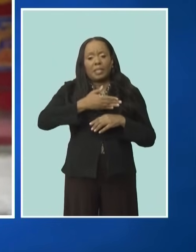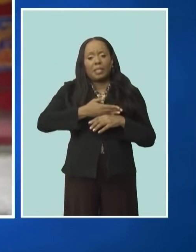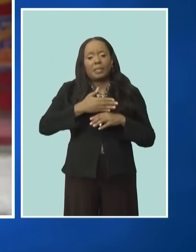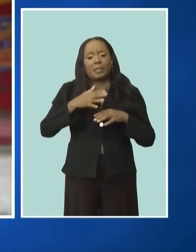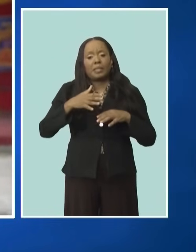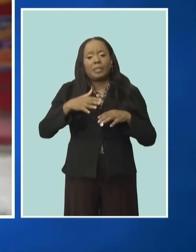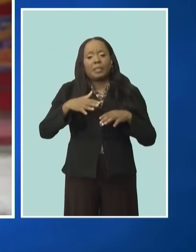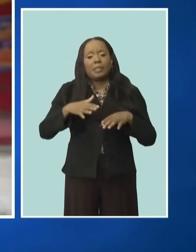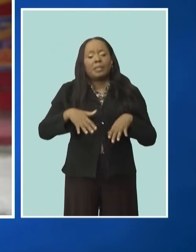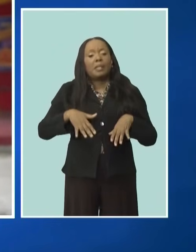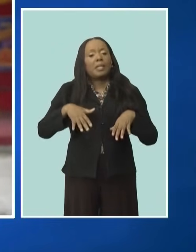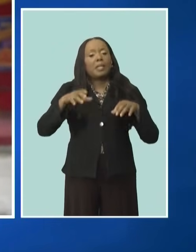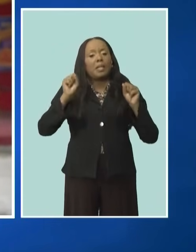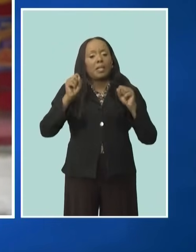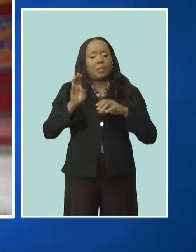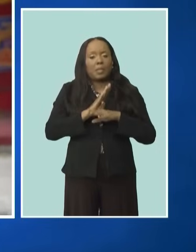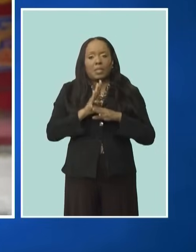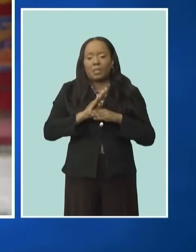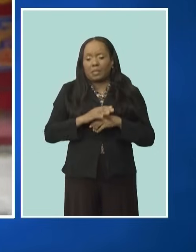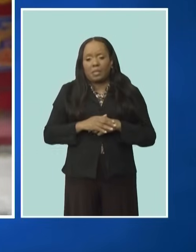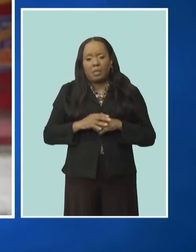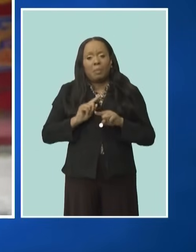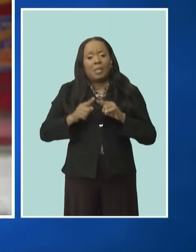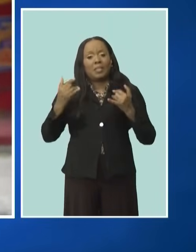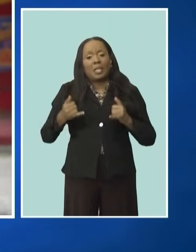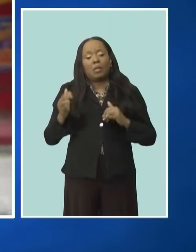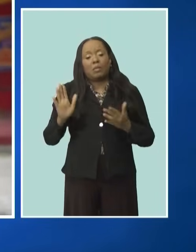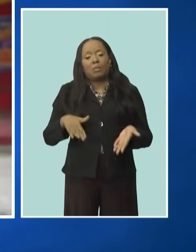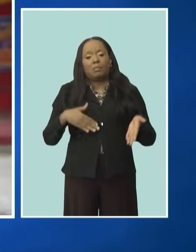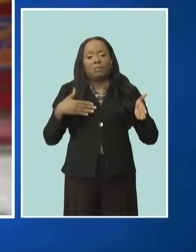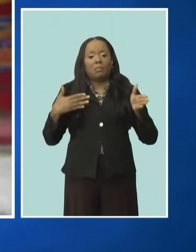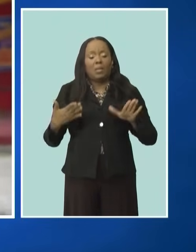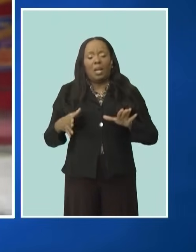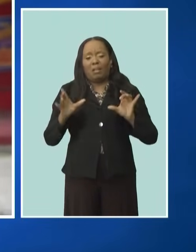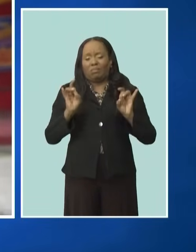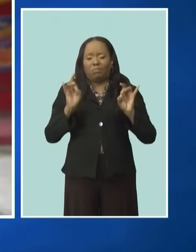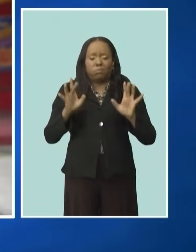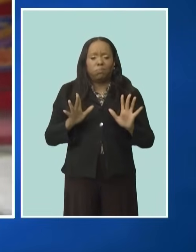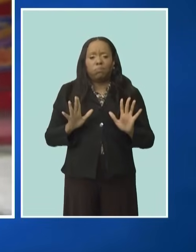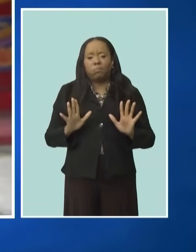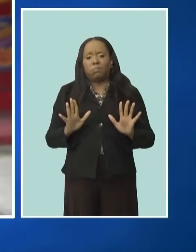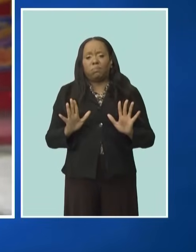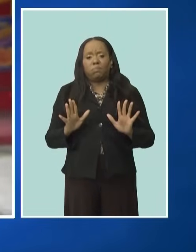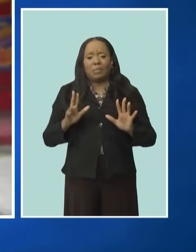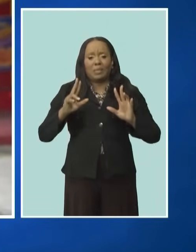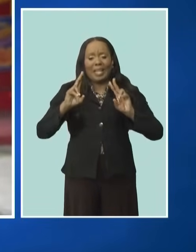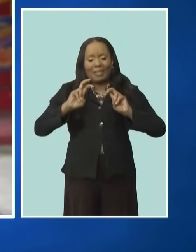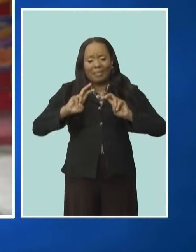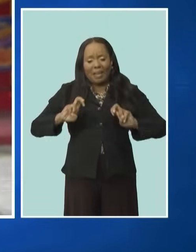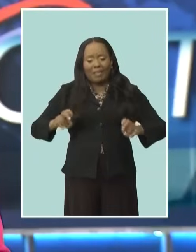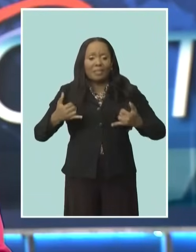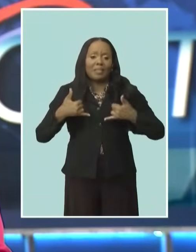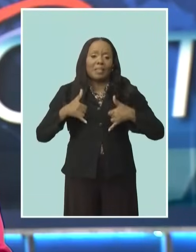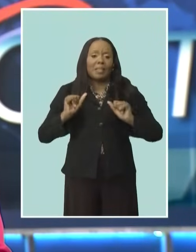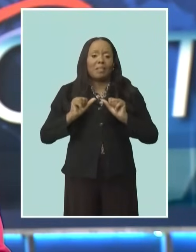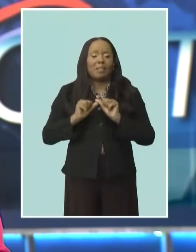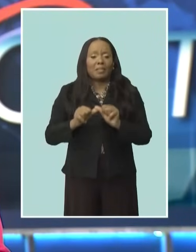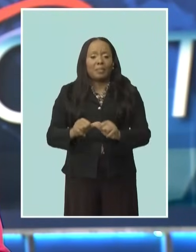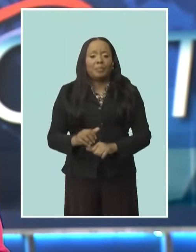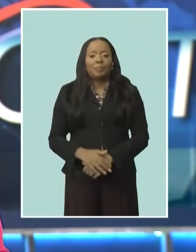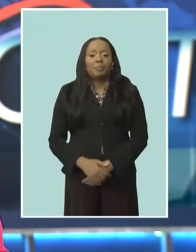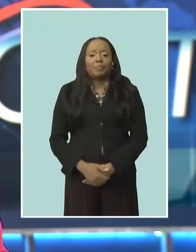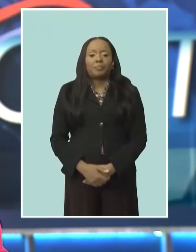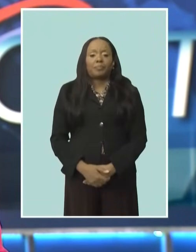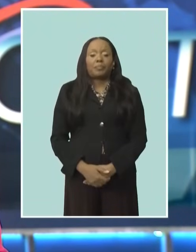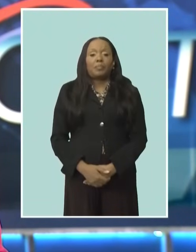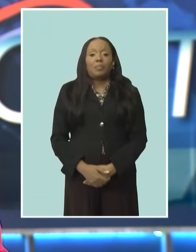as devastating news. Investigations are ongoing. Crystal Hoyt, CBC News. Now, the